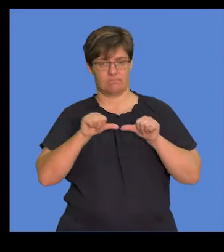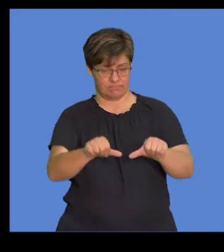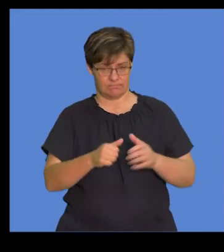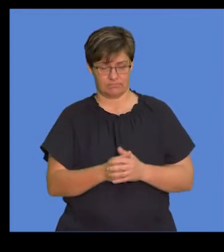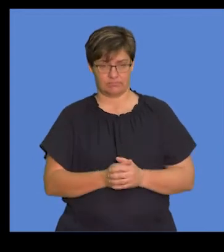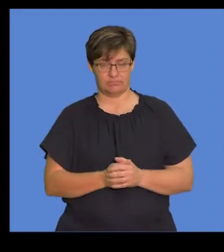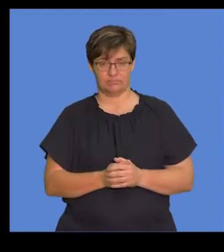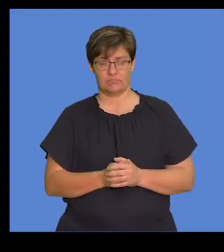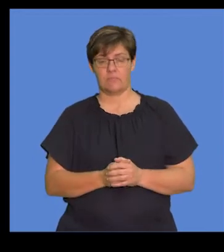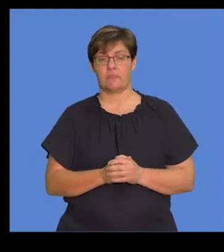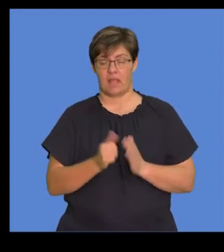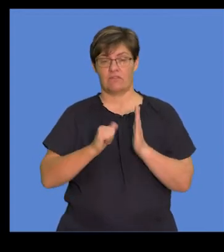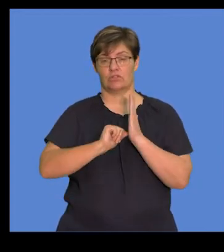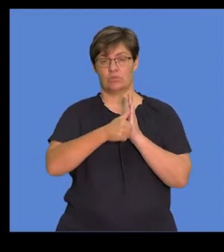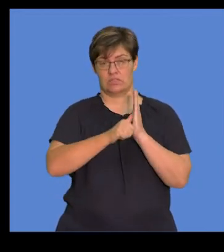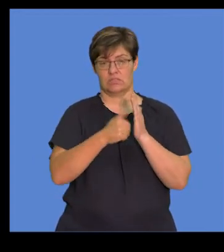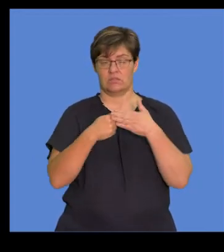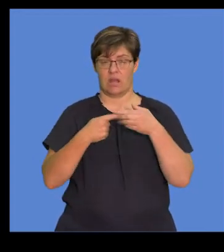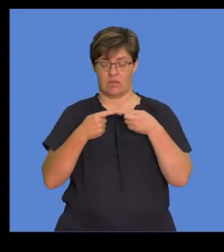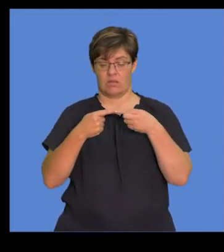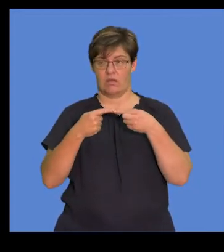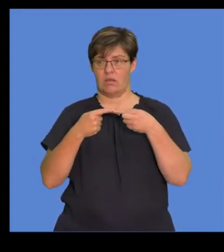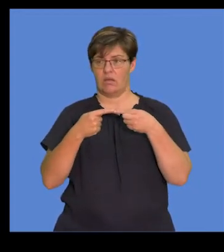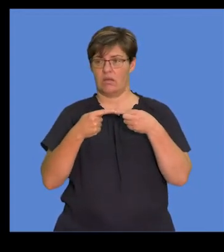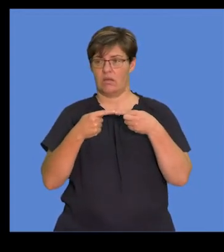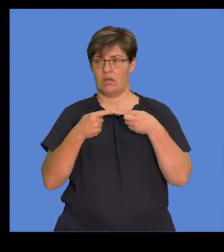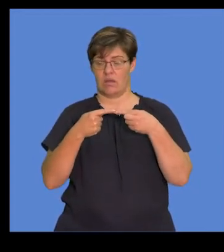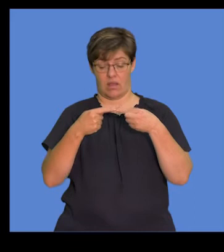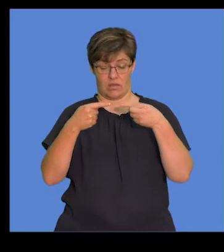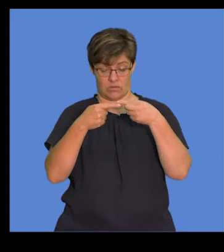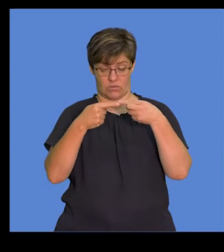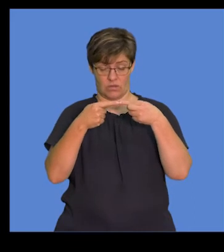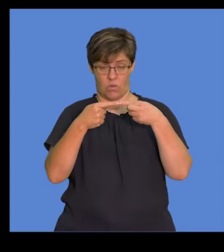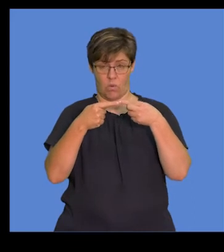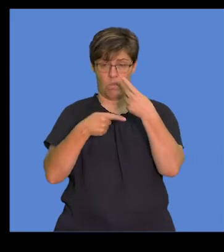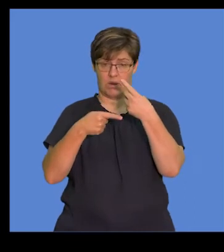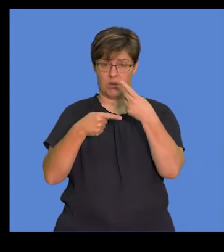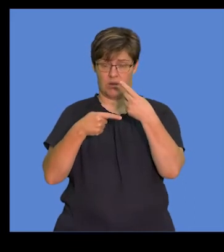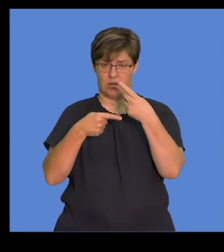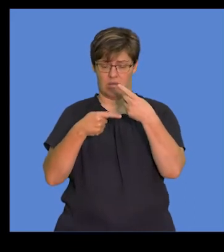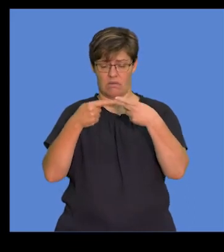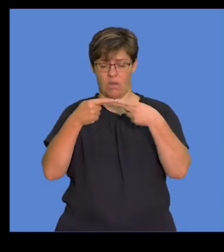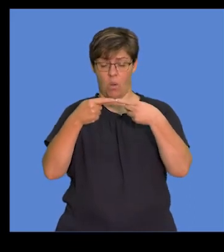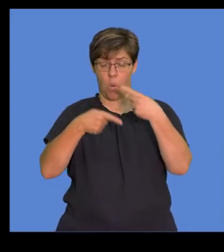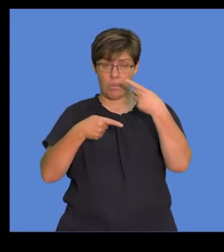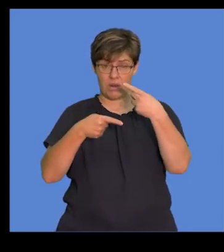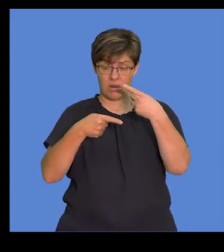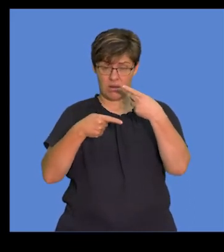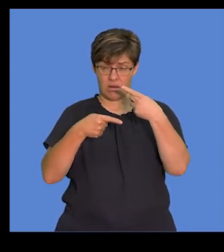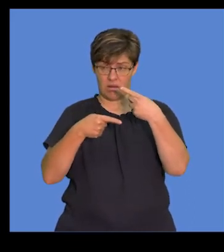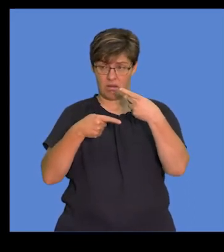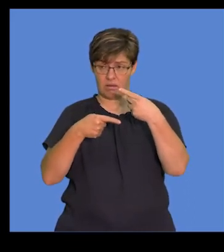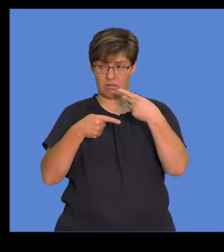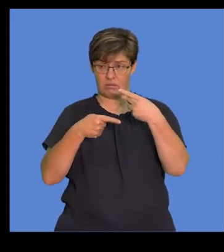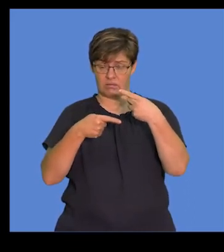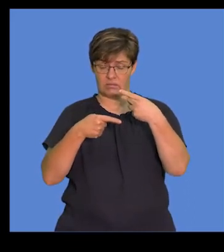Okay. Now, the switch in the circuit is now open. This is the switch. Okay. What does that imply? If we open